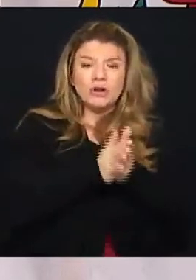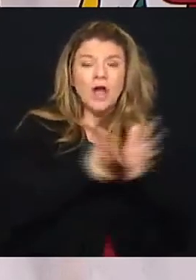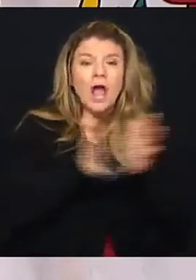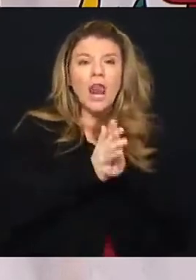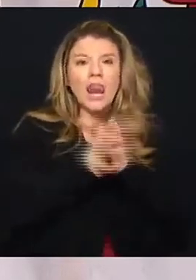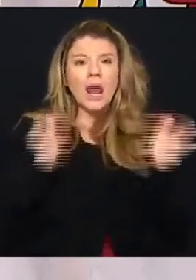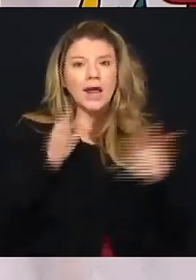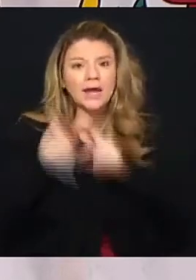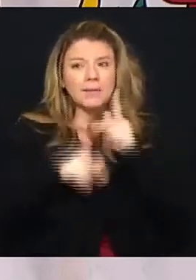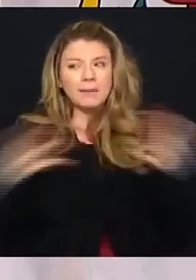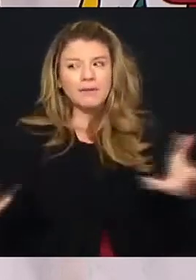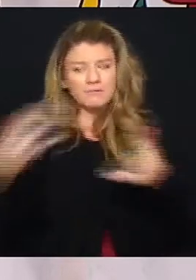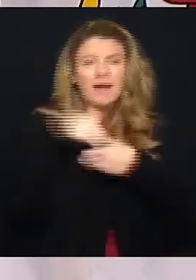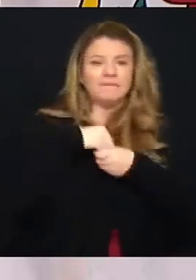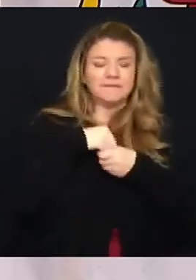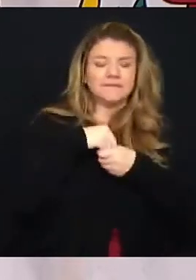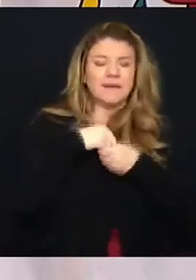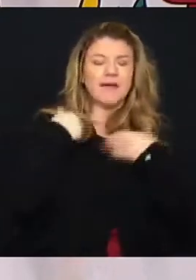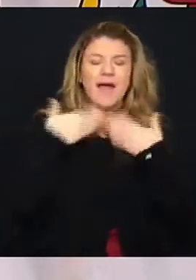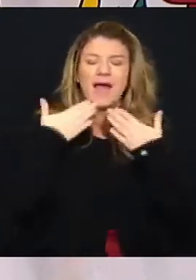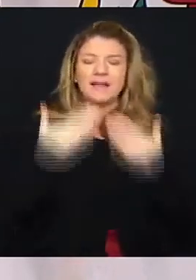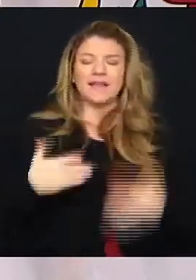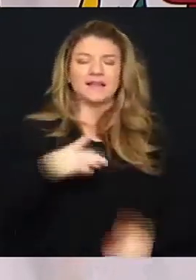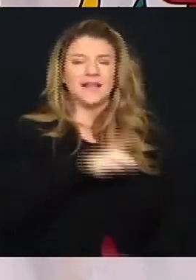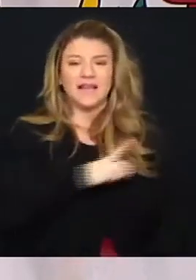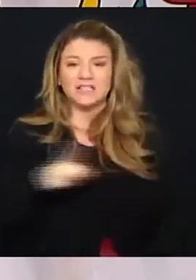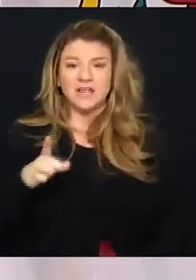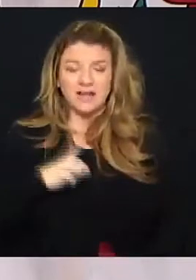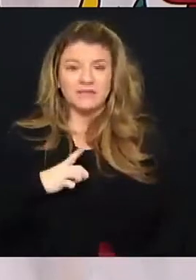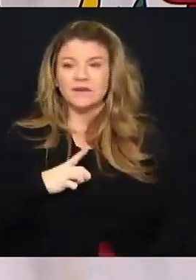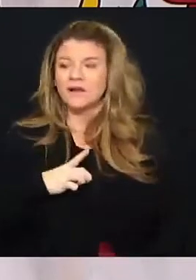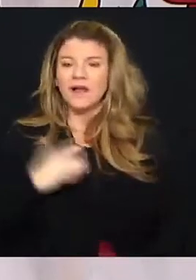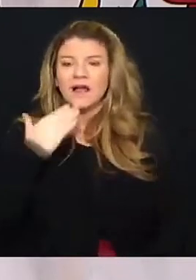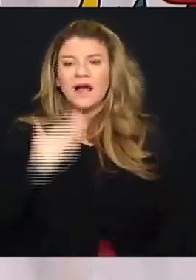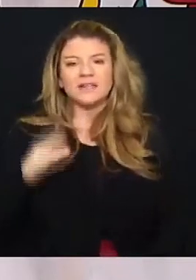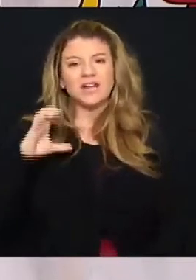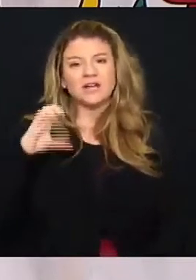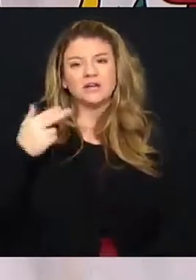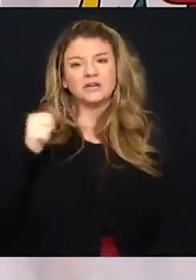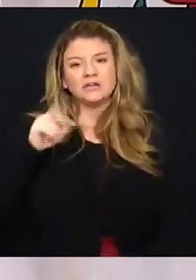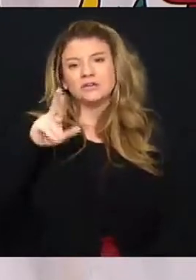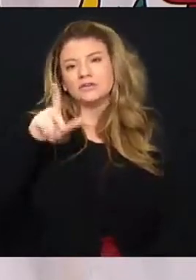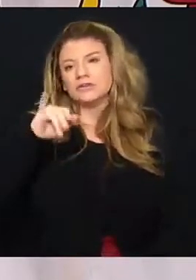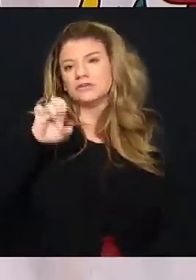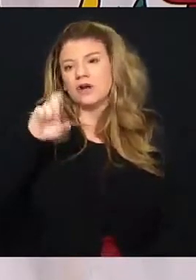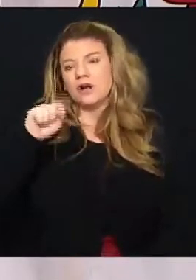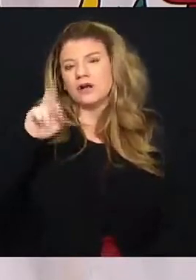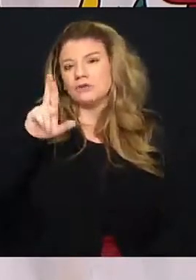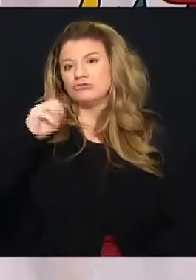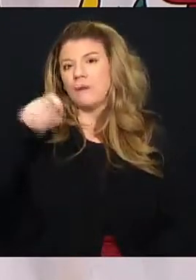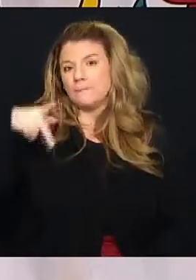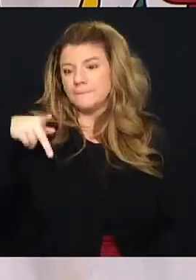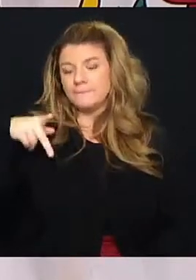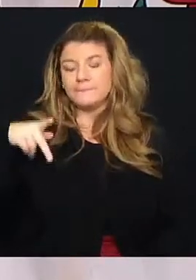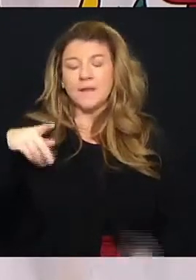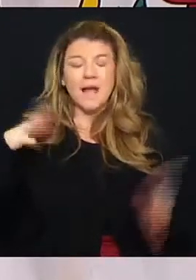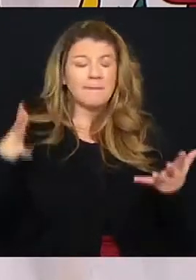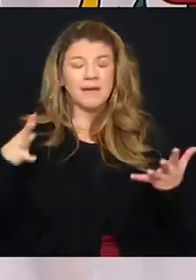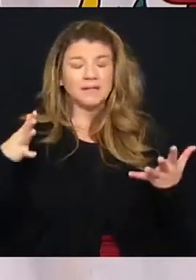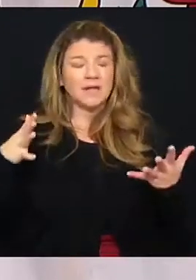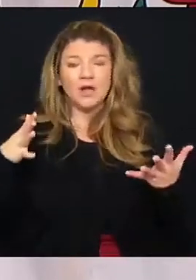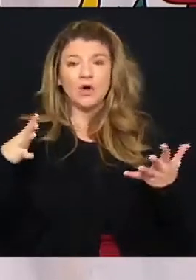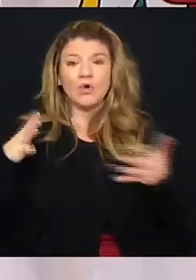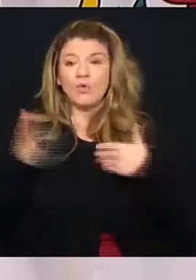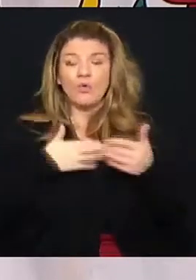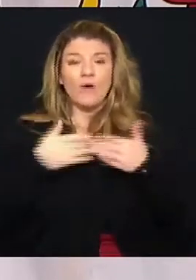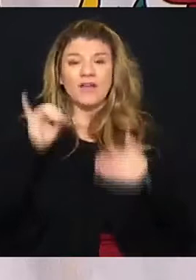people right with me. I thank the legislature. I especially thank Charlie Trump and everything. But whether it be